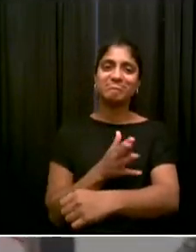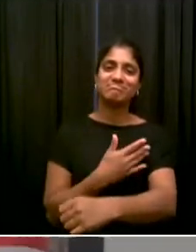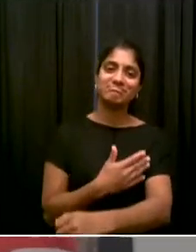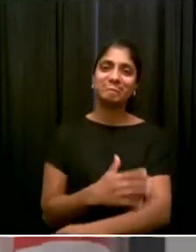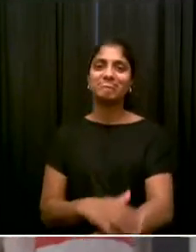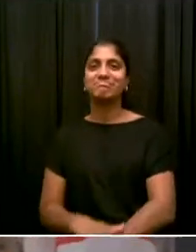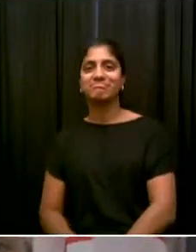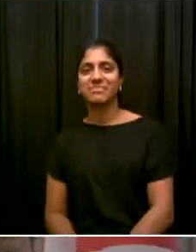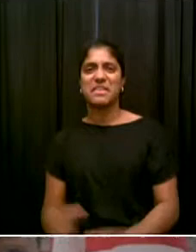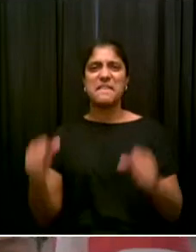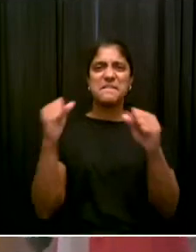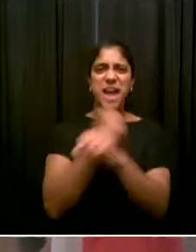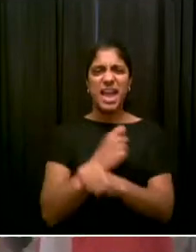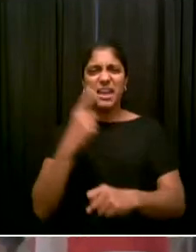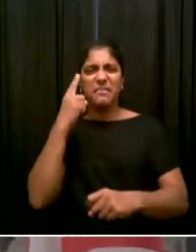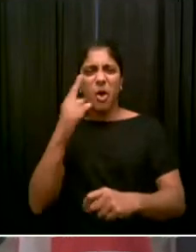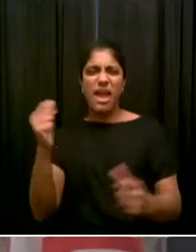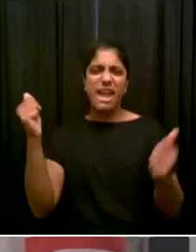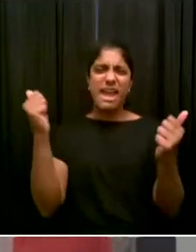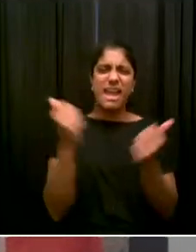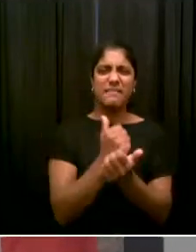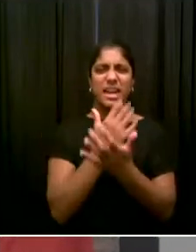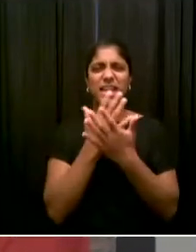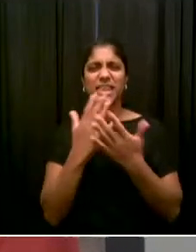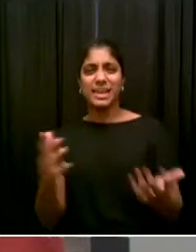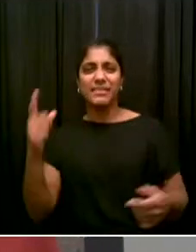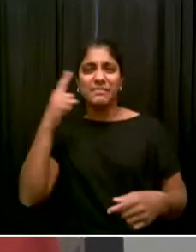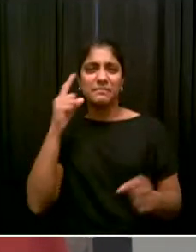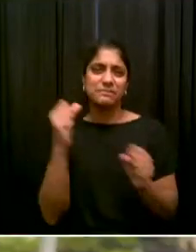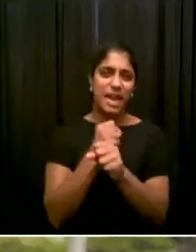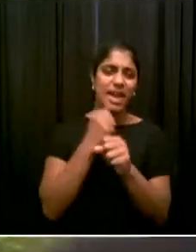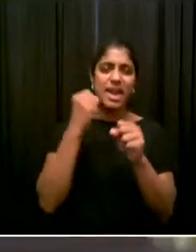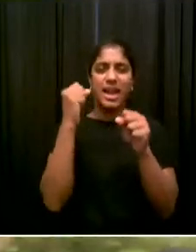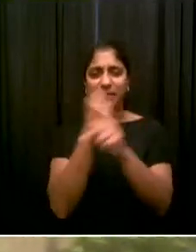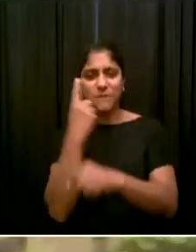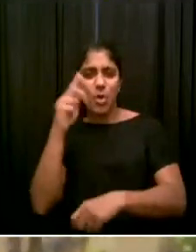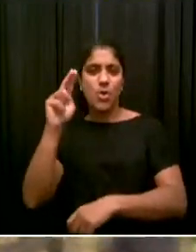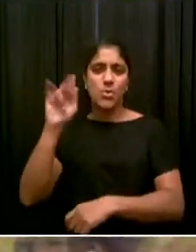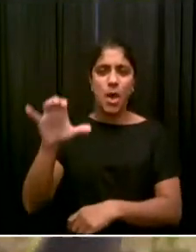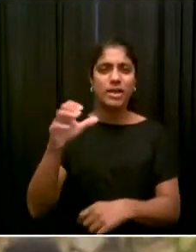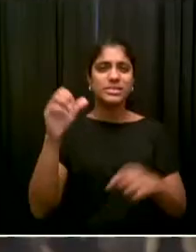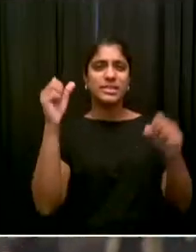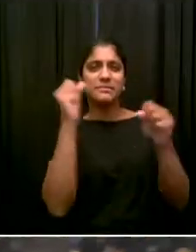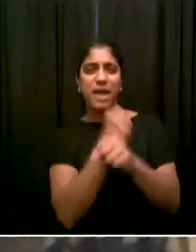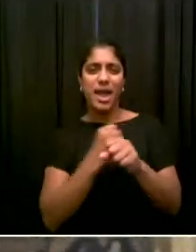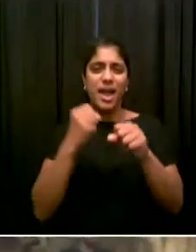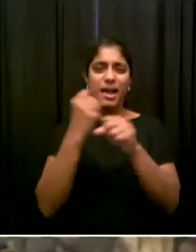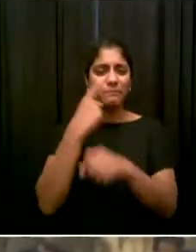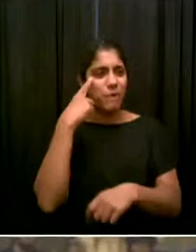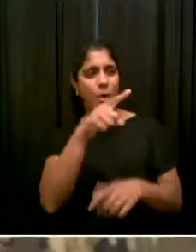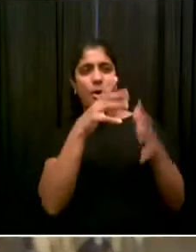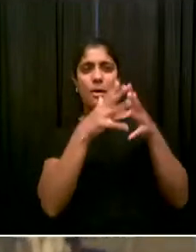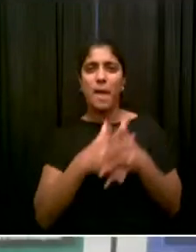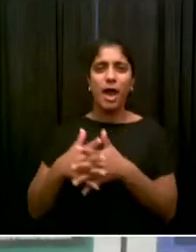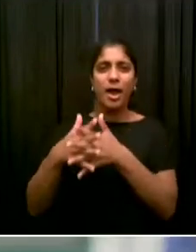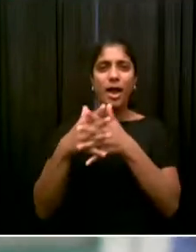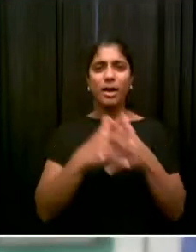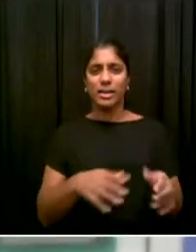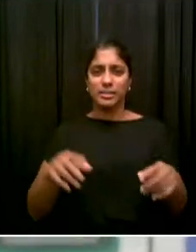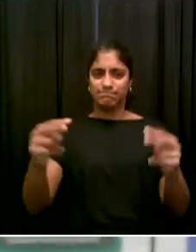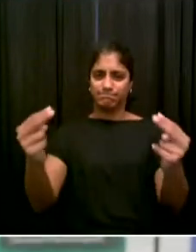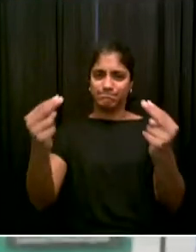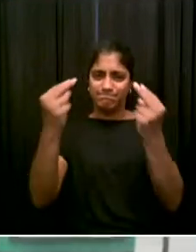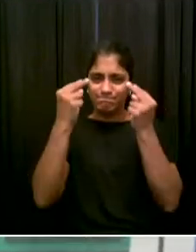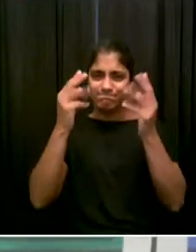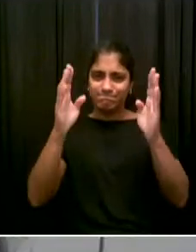I fight for my nation, gotta keep on pushing, gotta keep my concentration. Do you see my foundation? I gotta keep on building till I